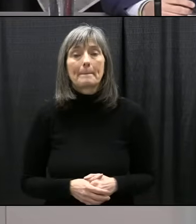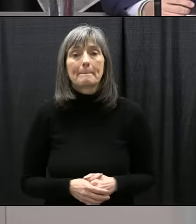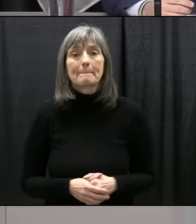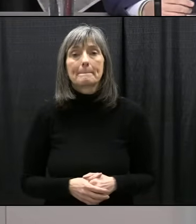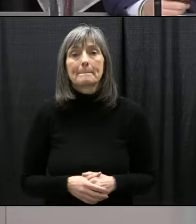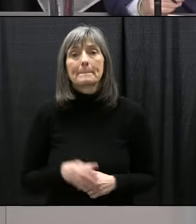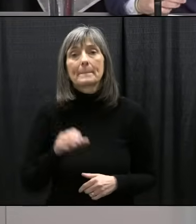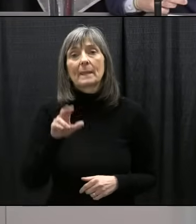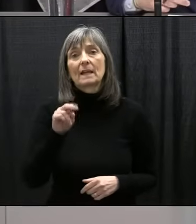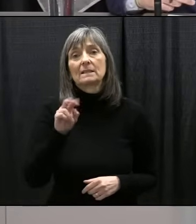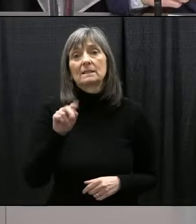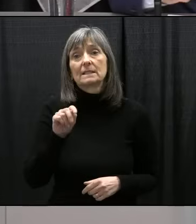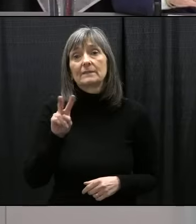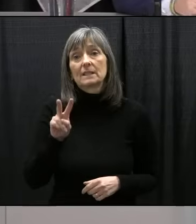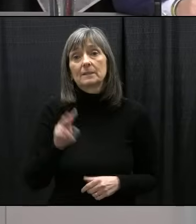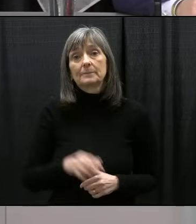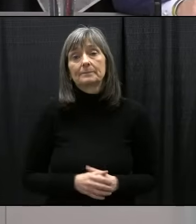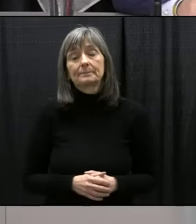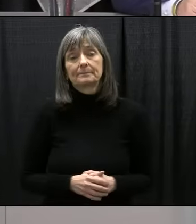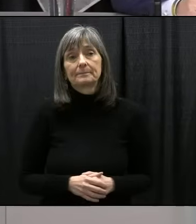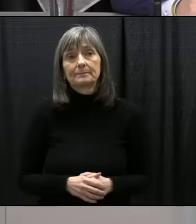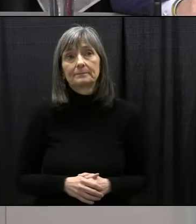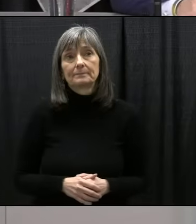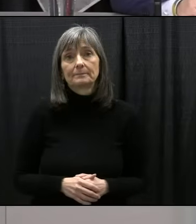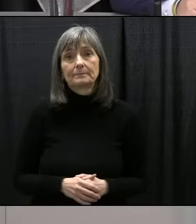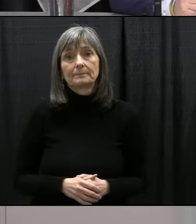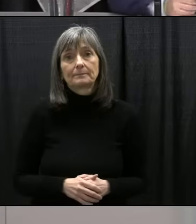Ben Cleary with NTV, do you have a final question?